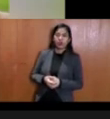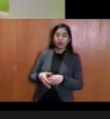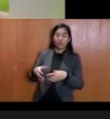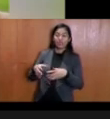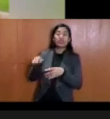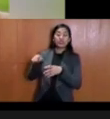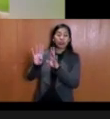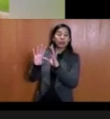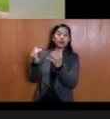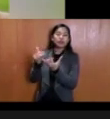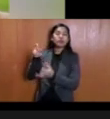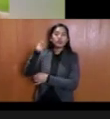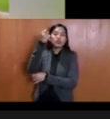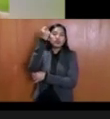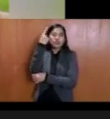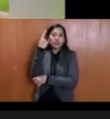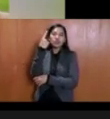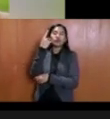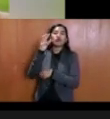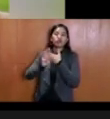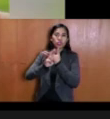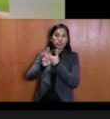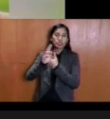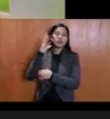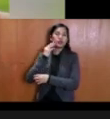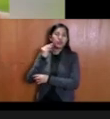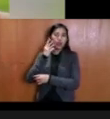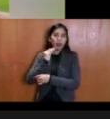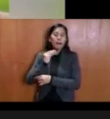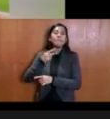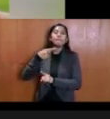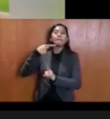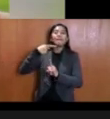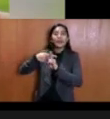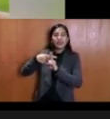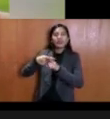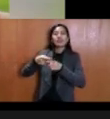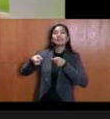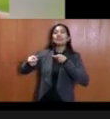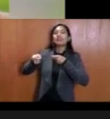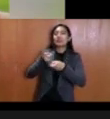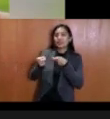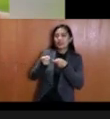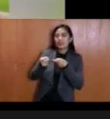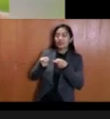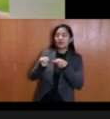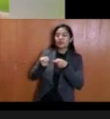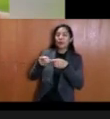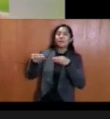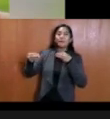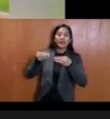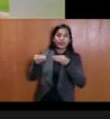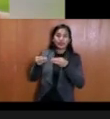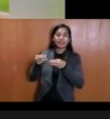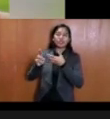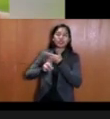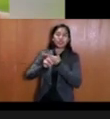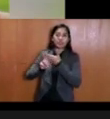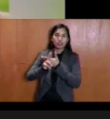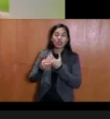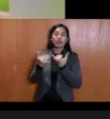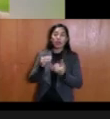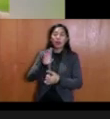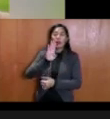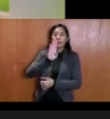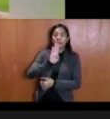facing and also the effectively managing those risks. And the BSP